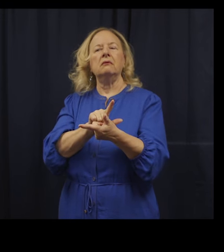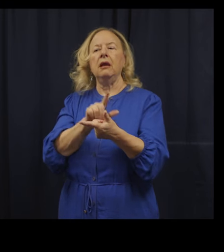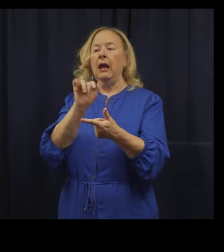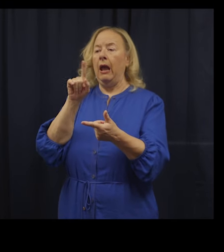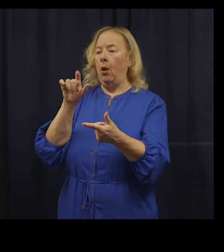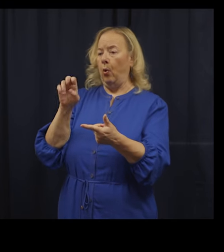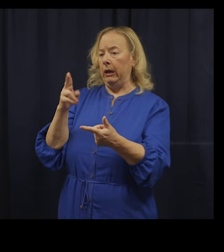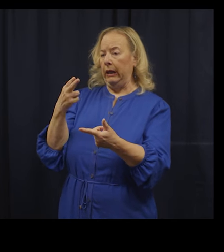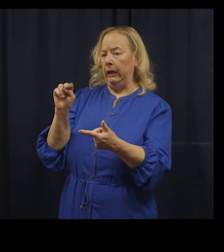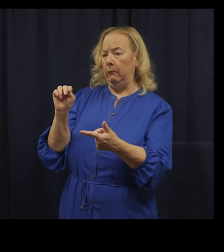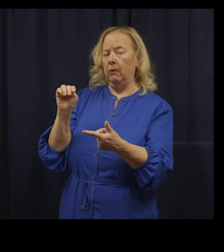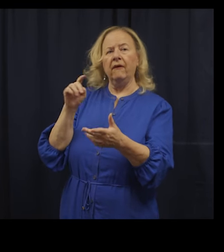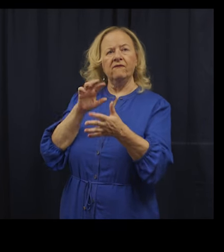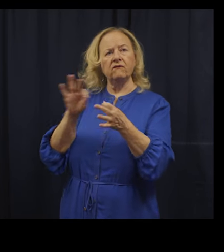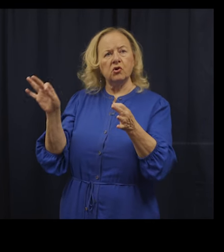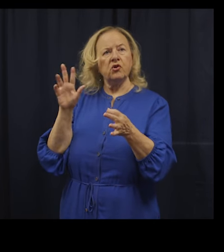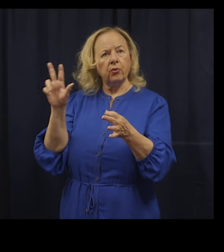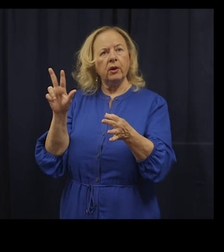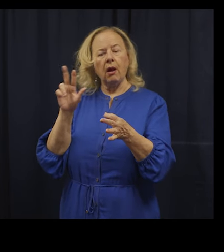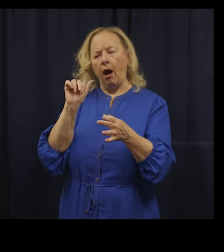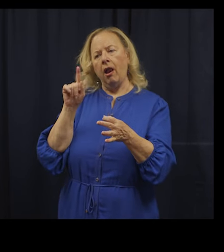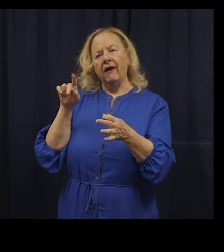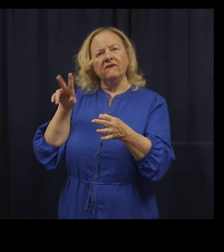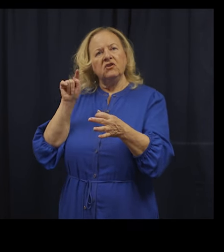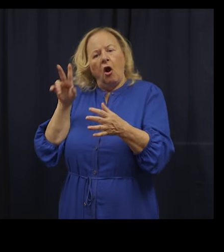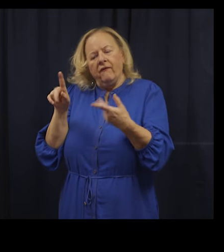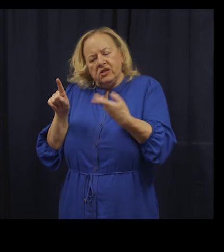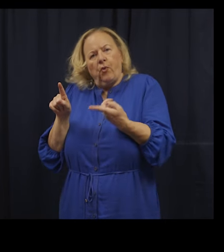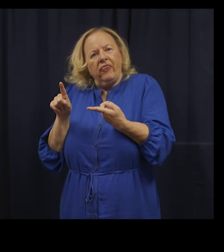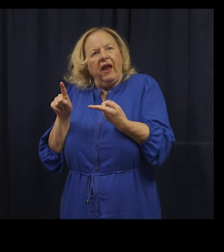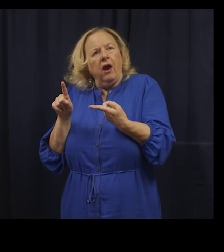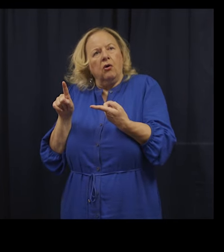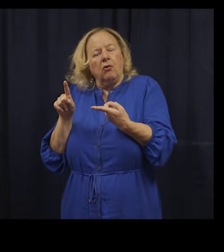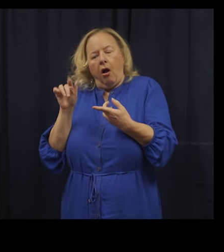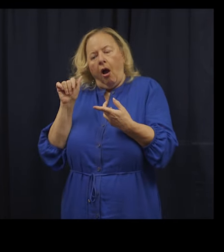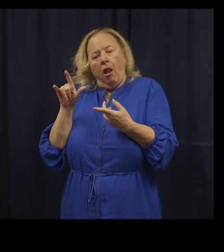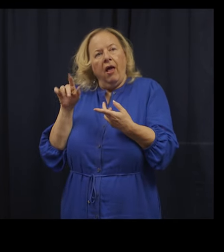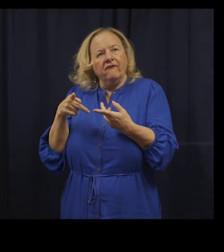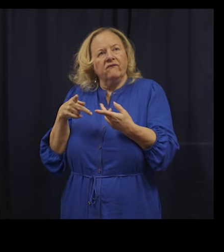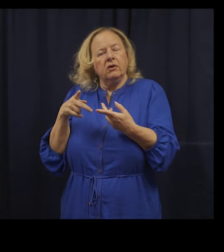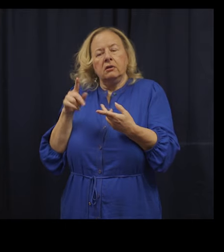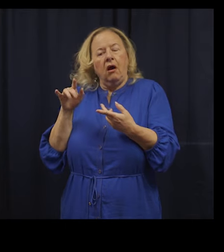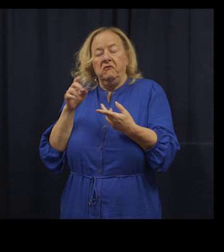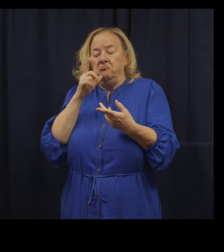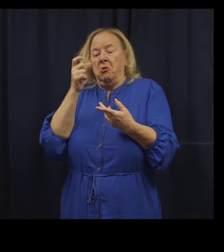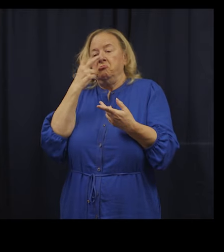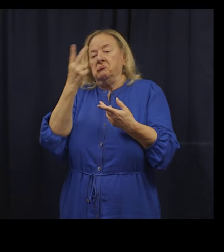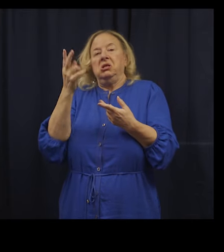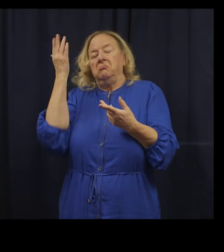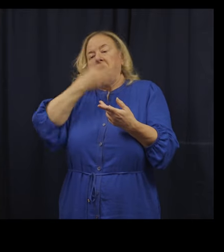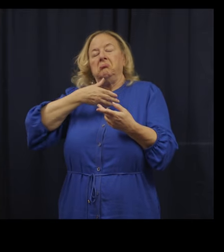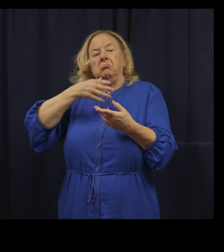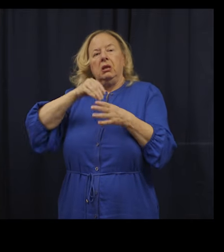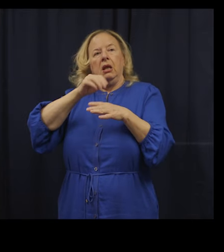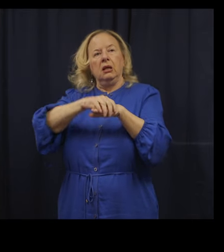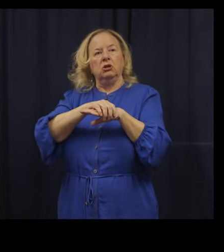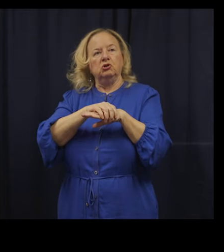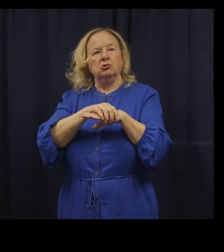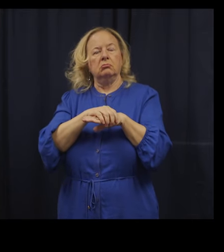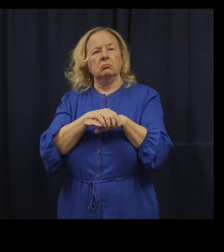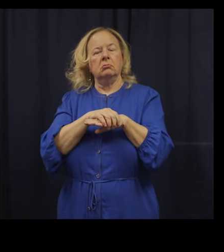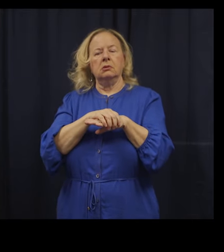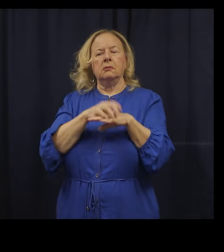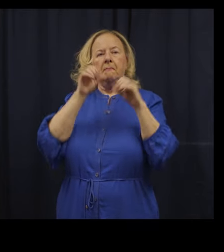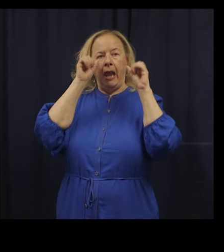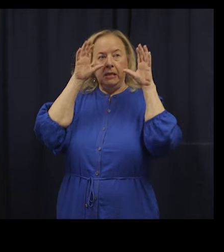Elohim, verse 3, Aleph Tav. There he is, the Aleph Tav. But you don't see that in English. Okay, so this is what's